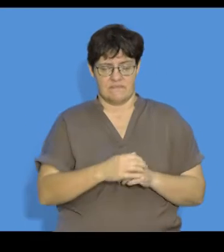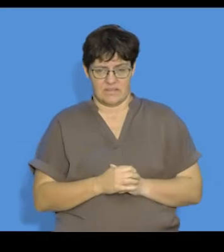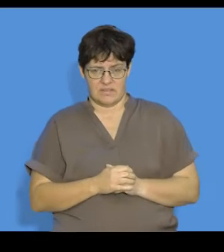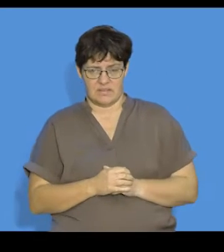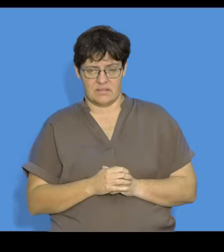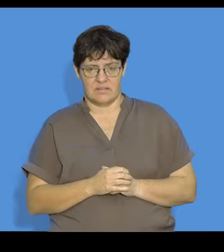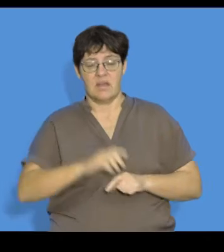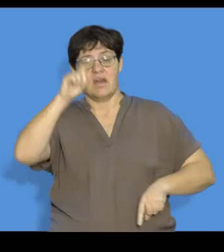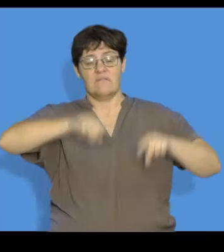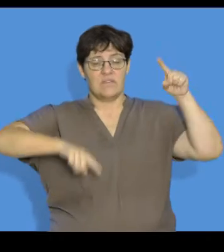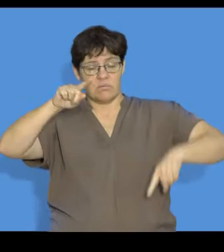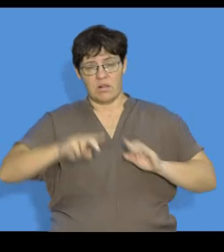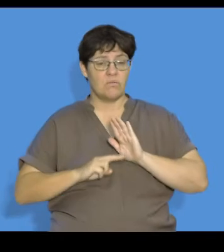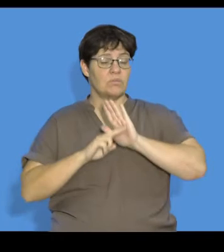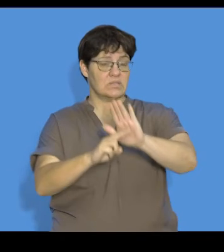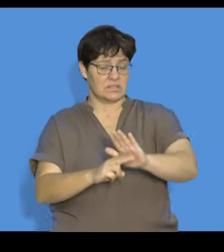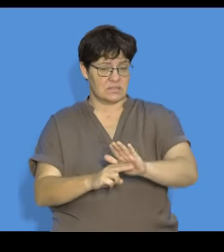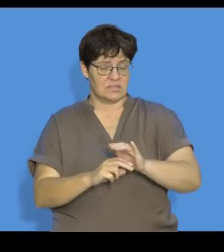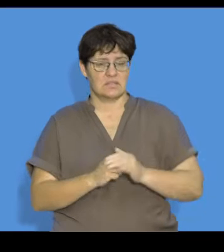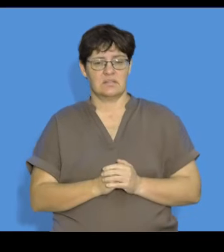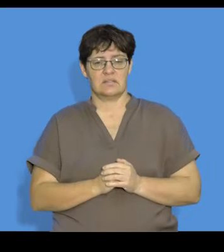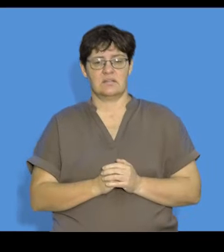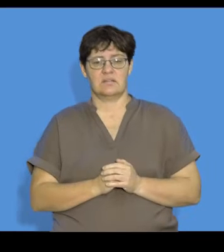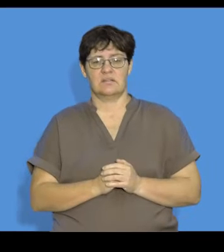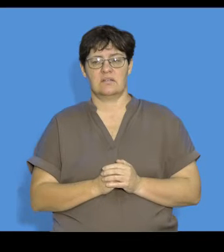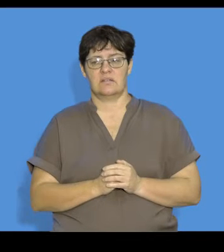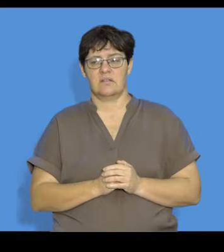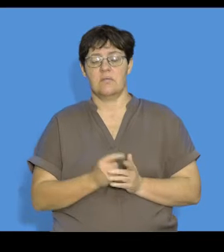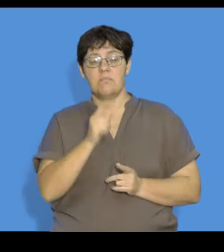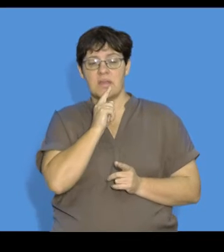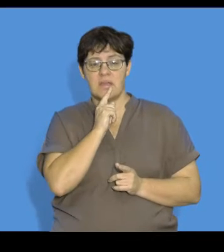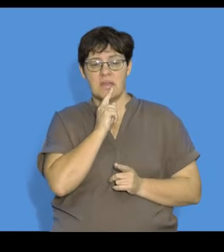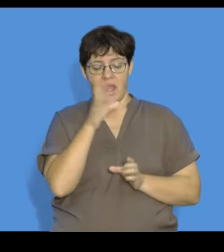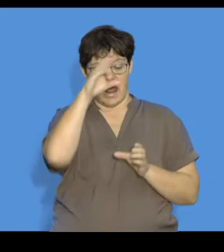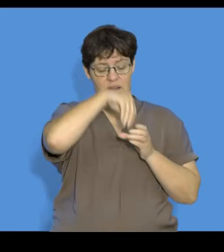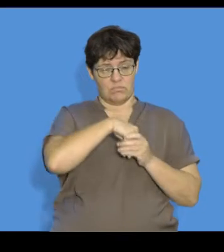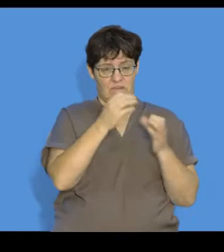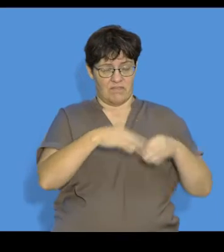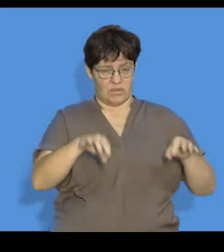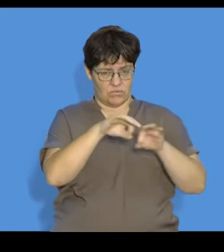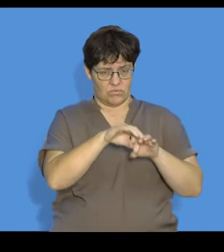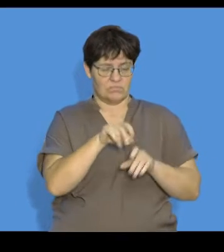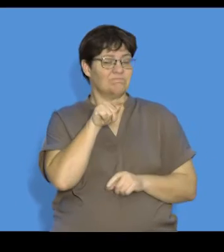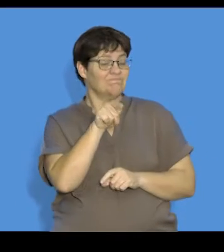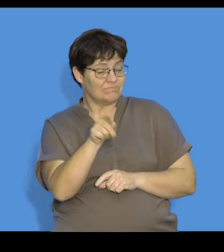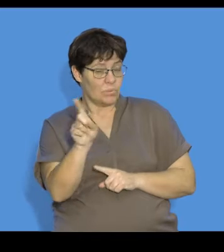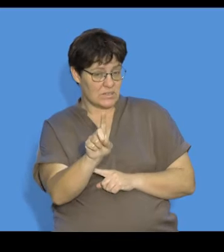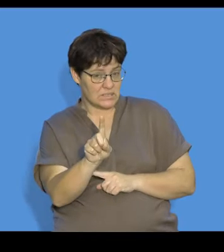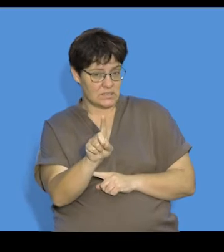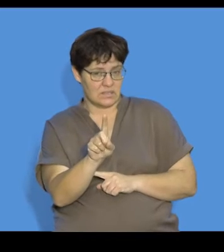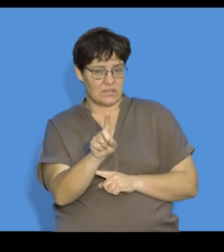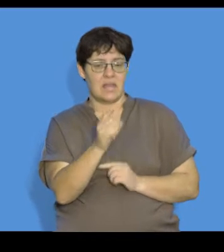And then the variable that is represented or that is representing the input values is normally referred to as